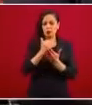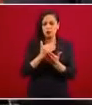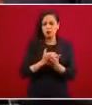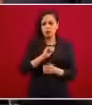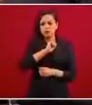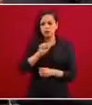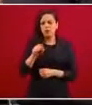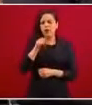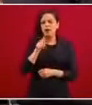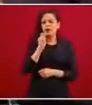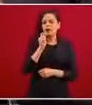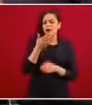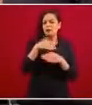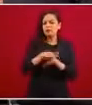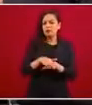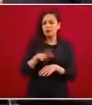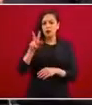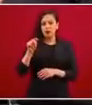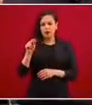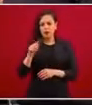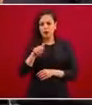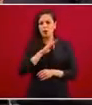Council